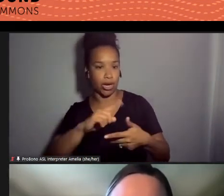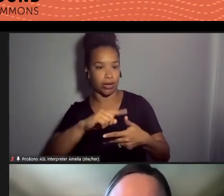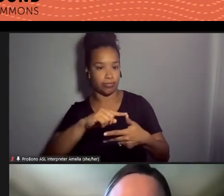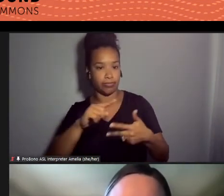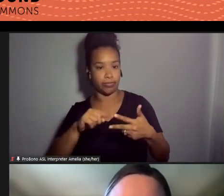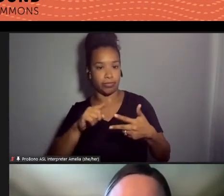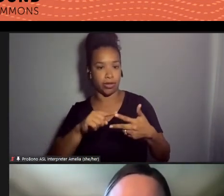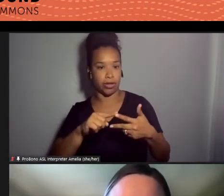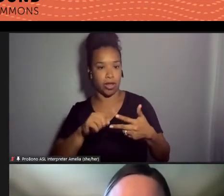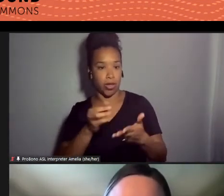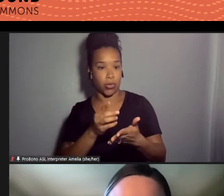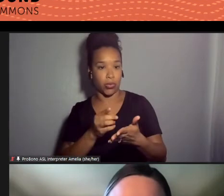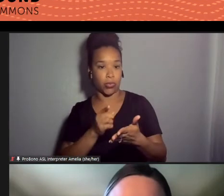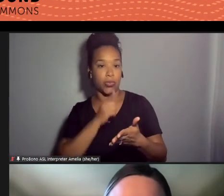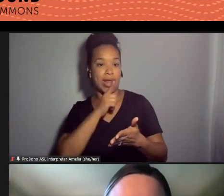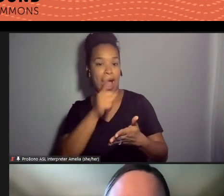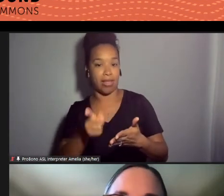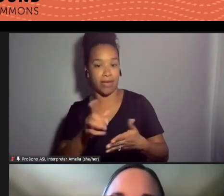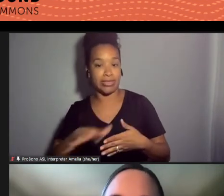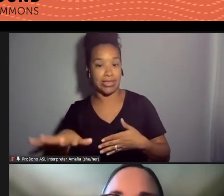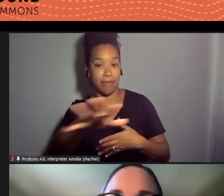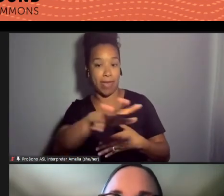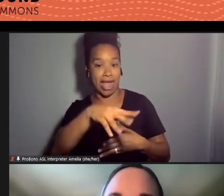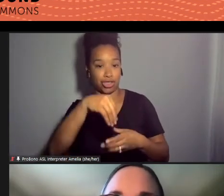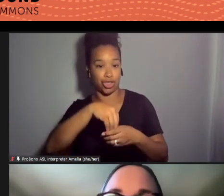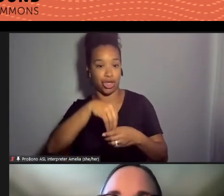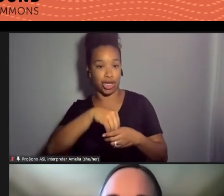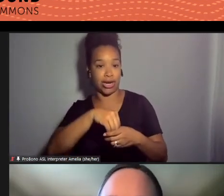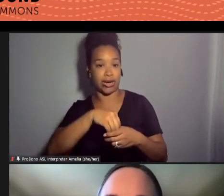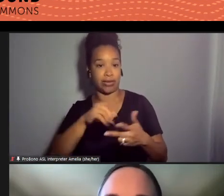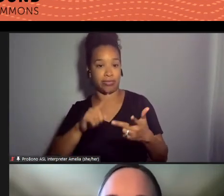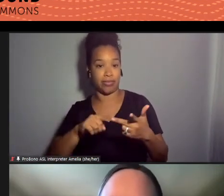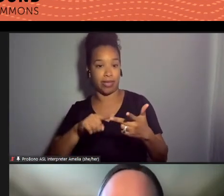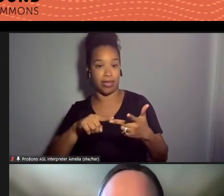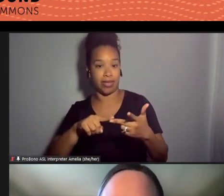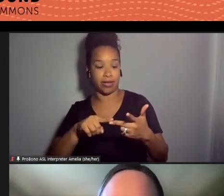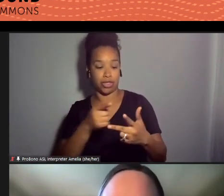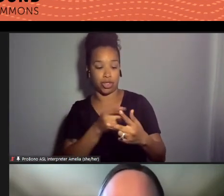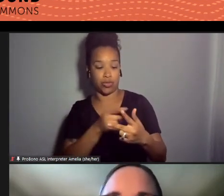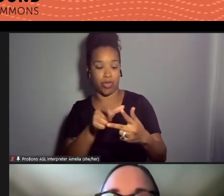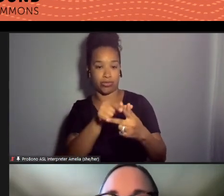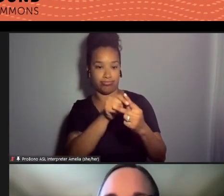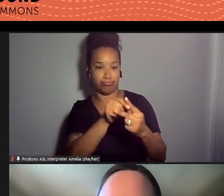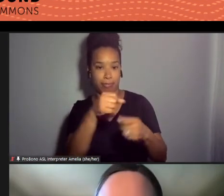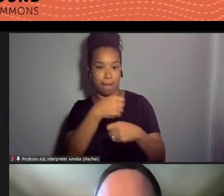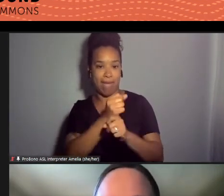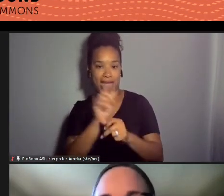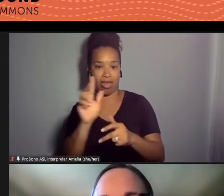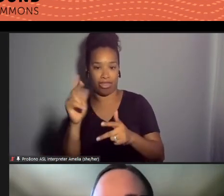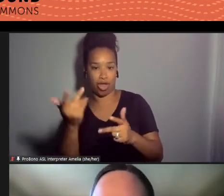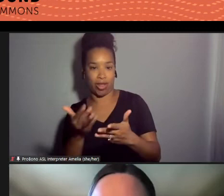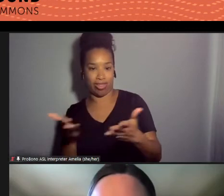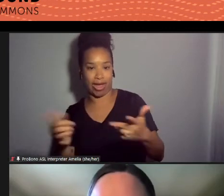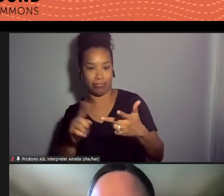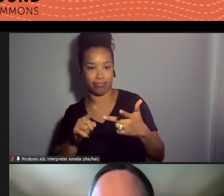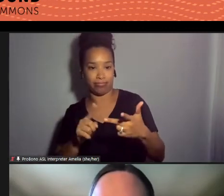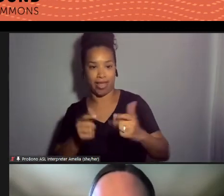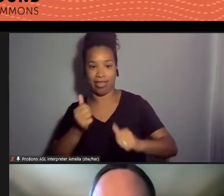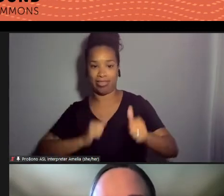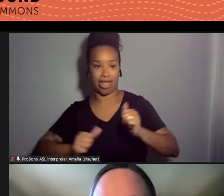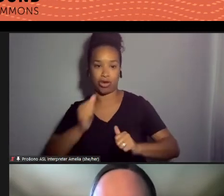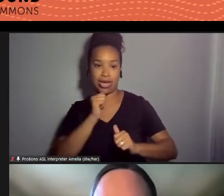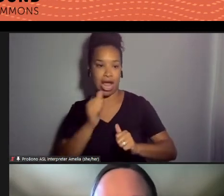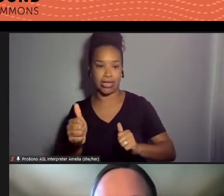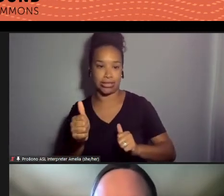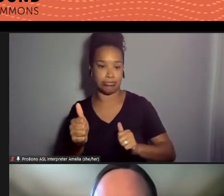the space you're in combined. And they make a third thing. And the theater doesn't exist without it.